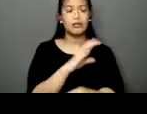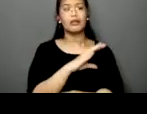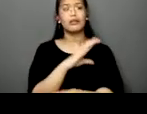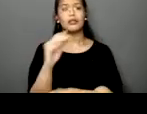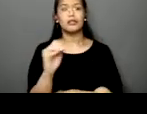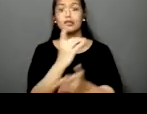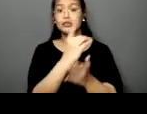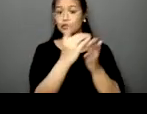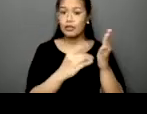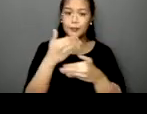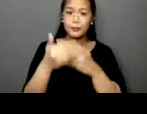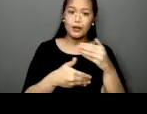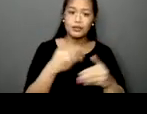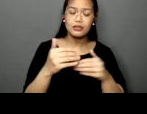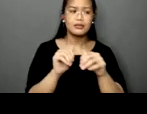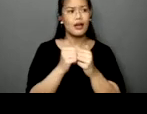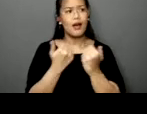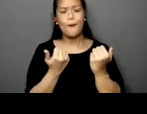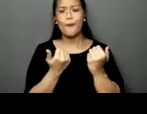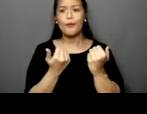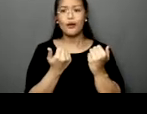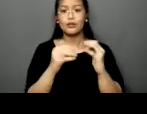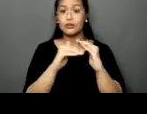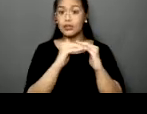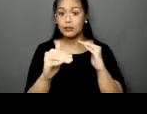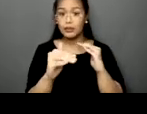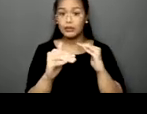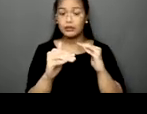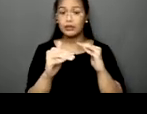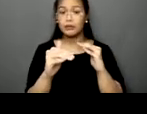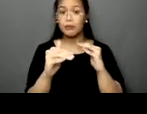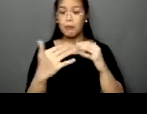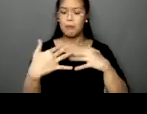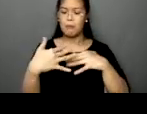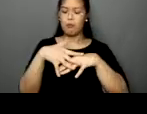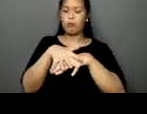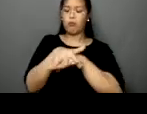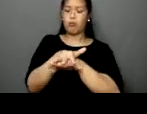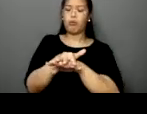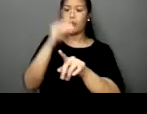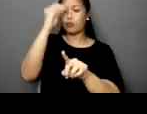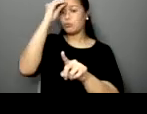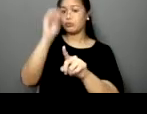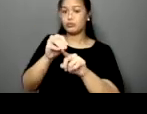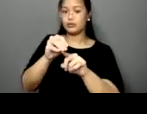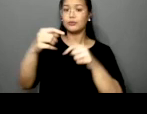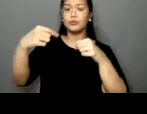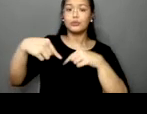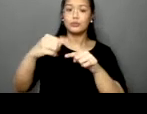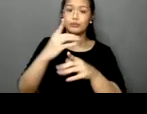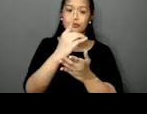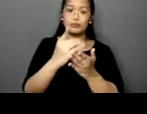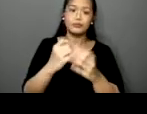design process, how we can inject sustainability and keep it as part of the objective as we design a product.